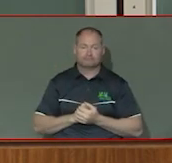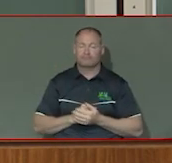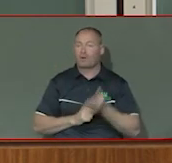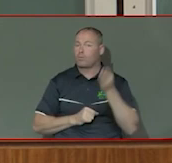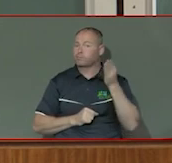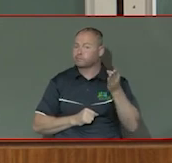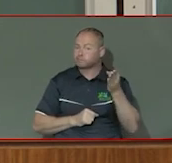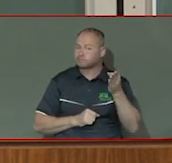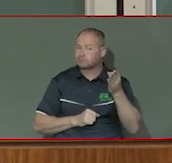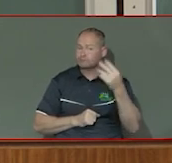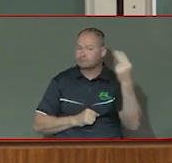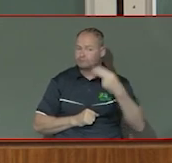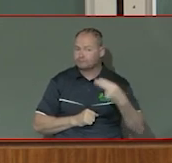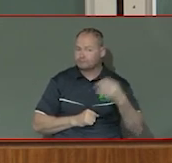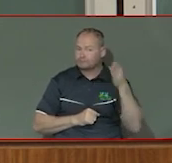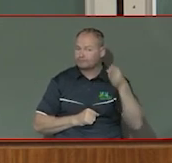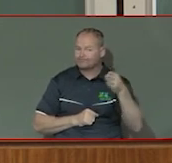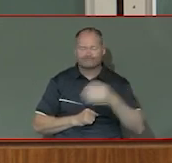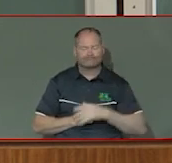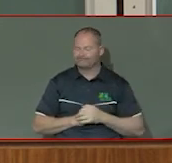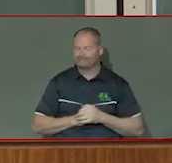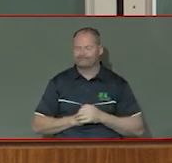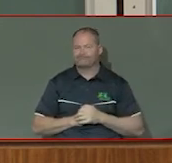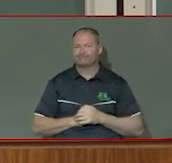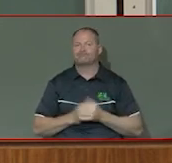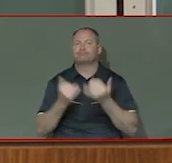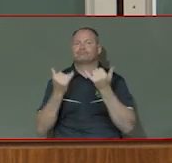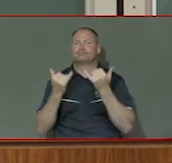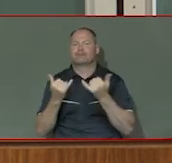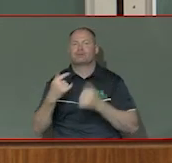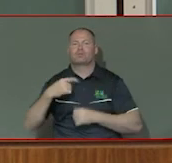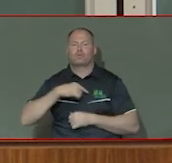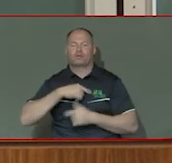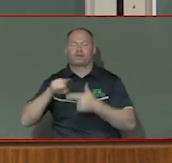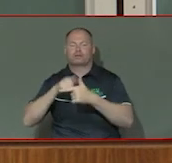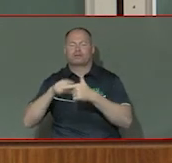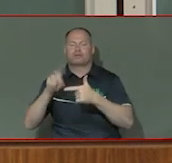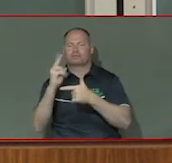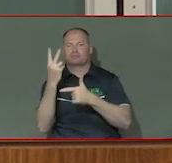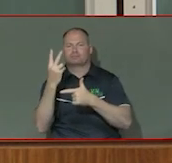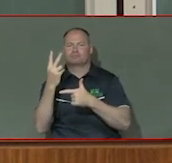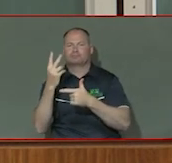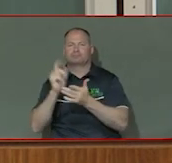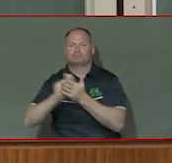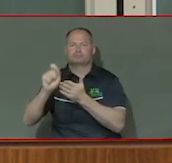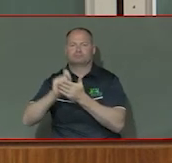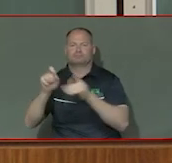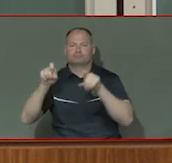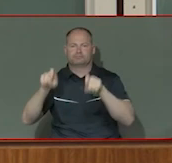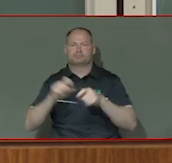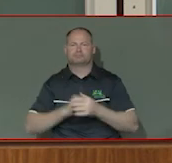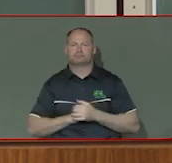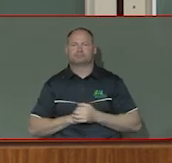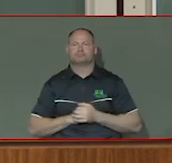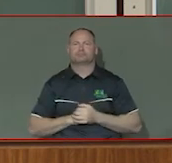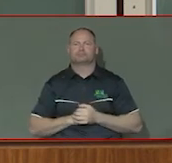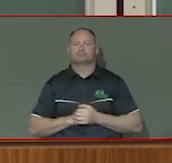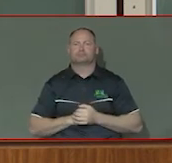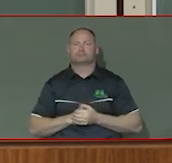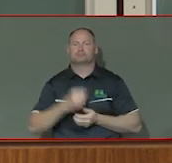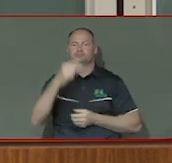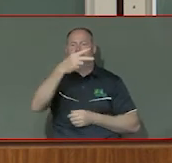in the diagram. So therefore, it is a double angle. This here is equal to the cos